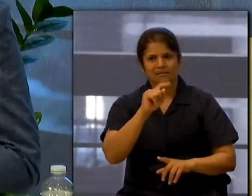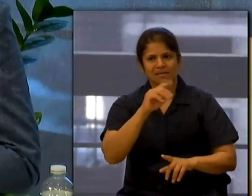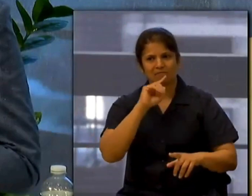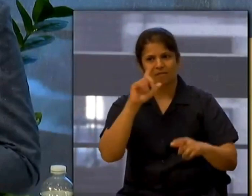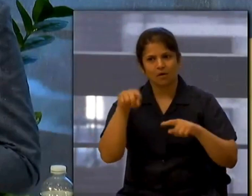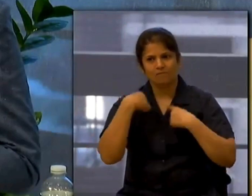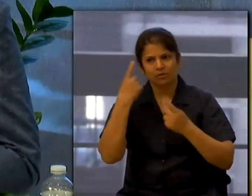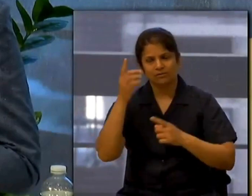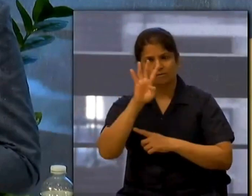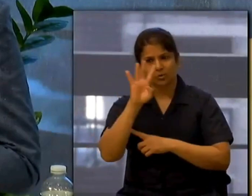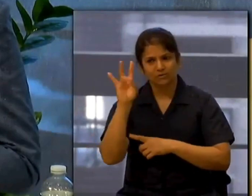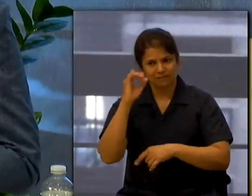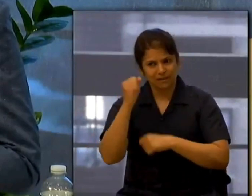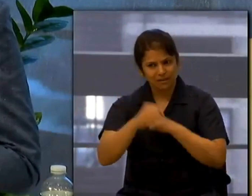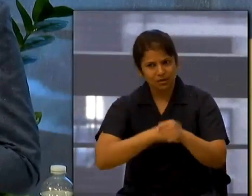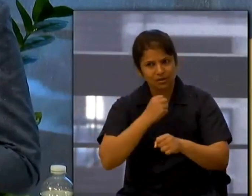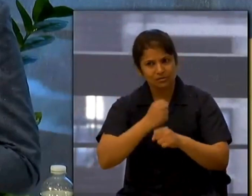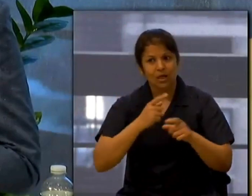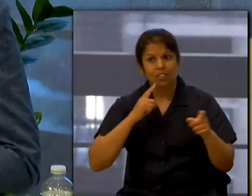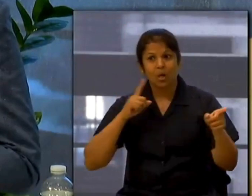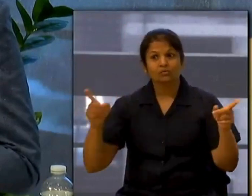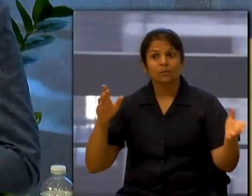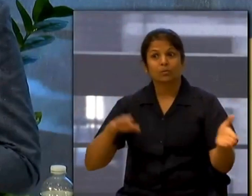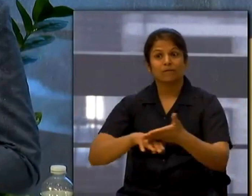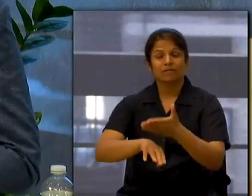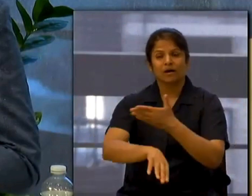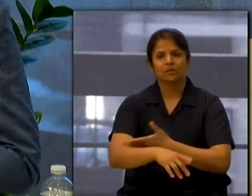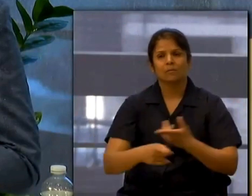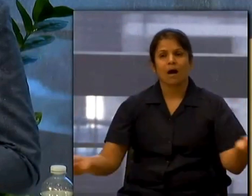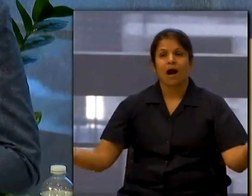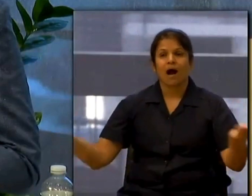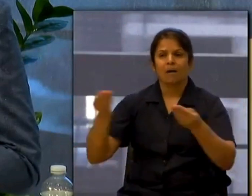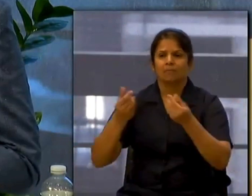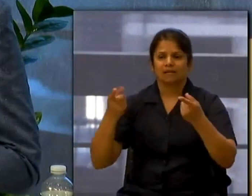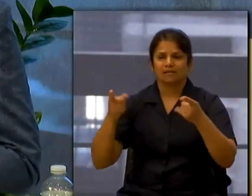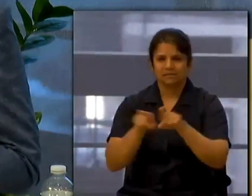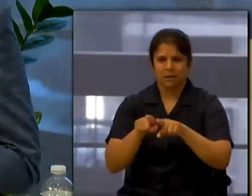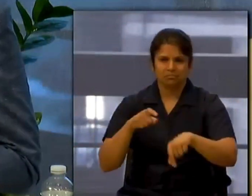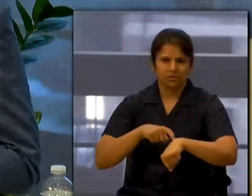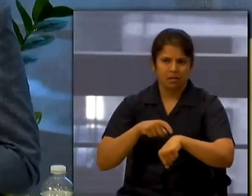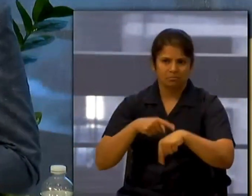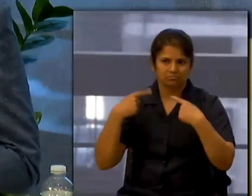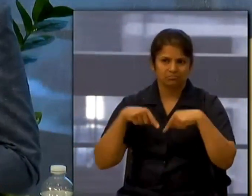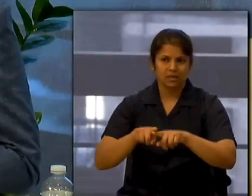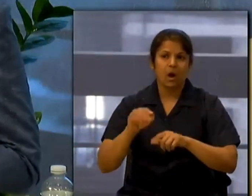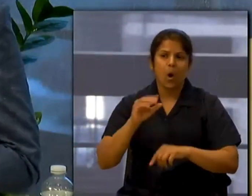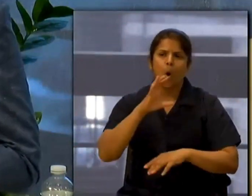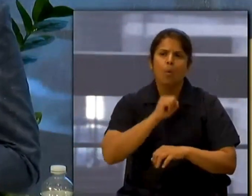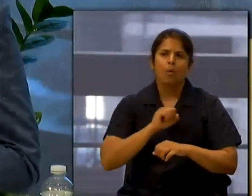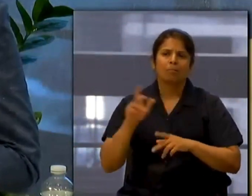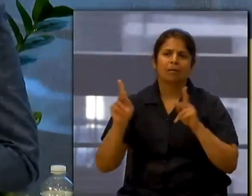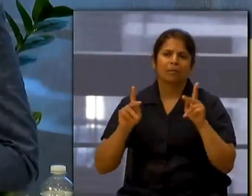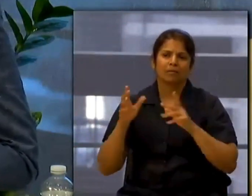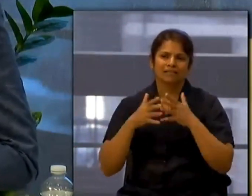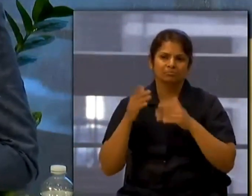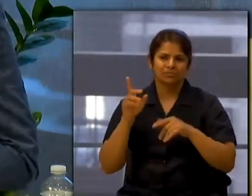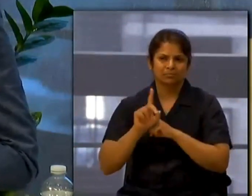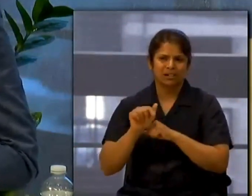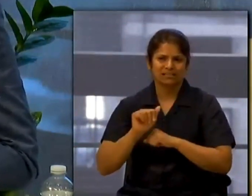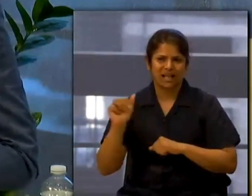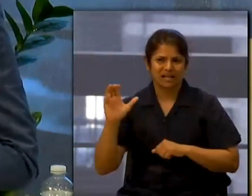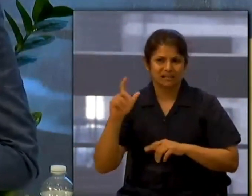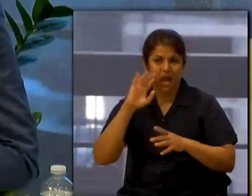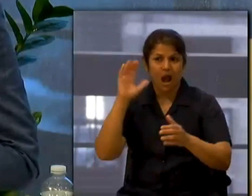together, as well as the update of the Older Americans Act earlier this year, because it's it's great that we